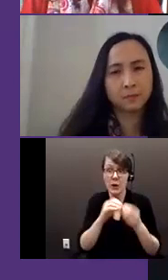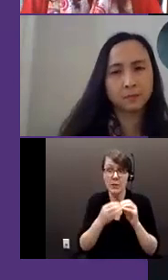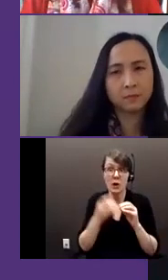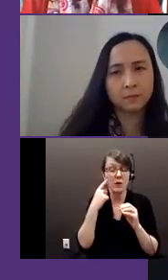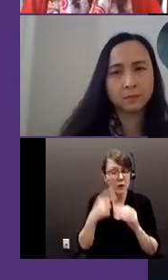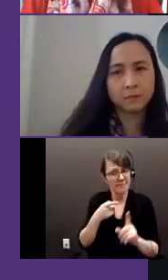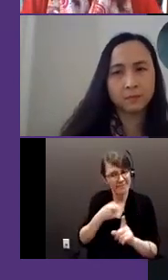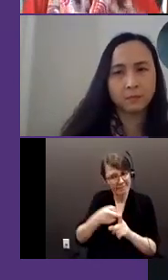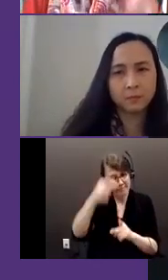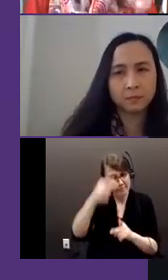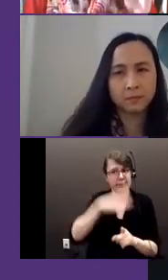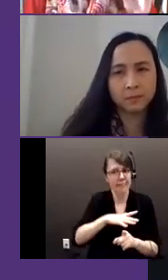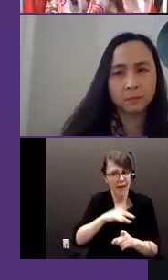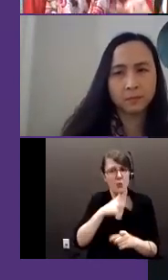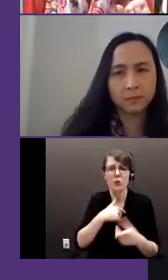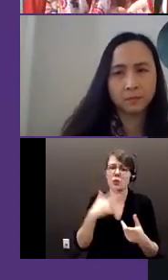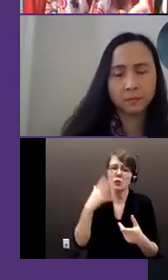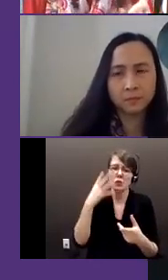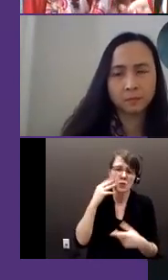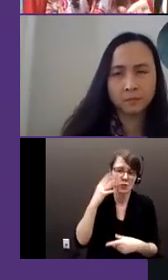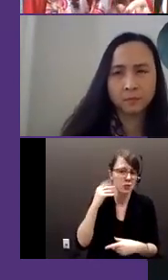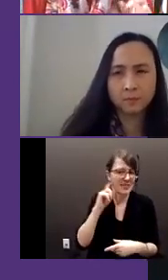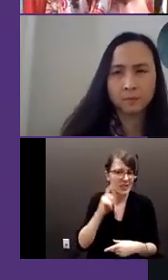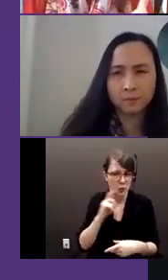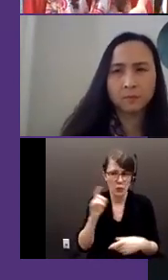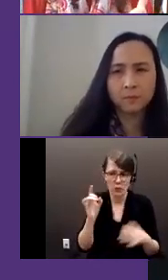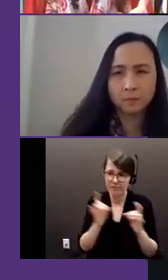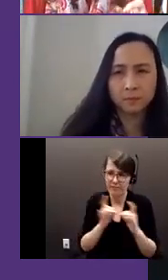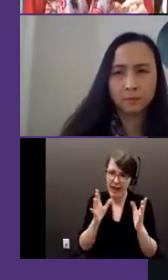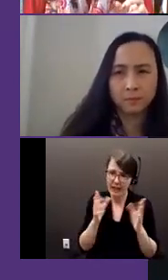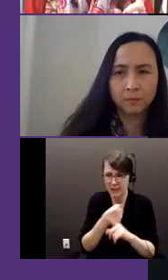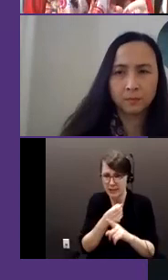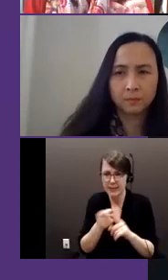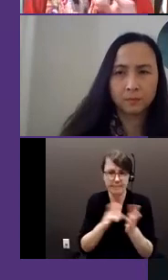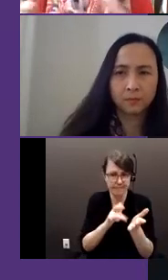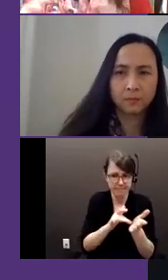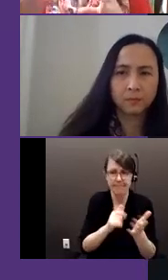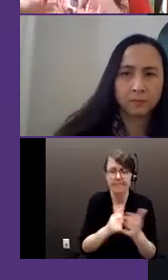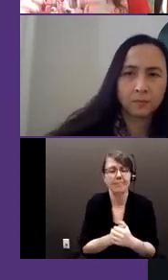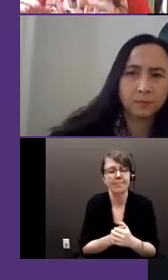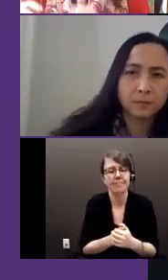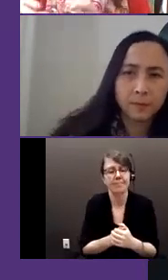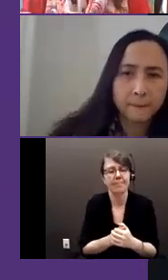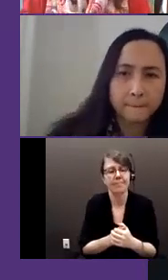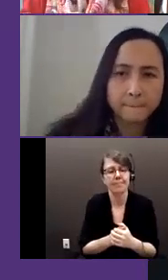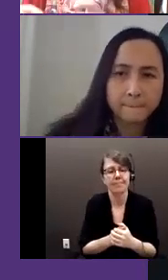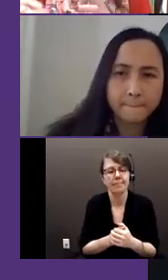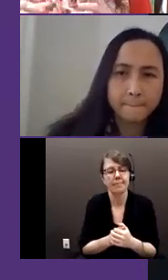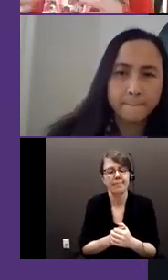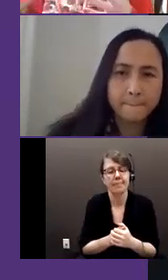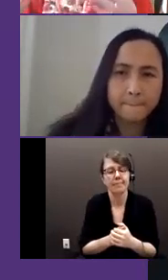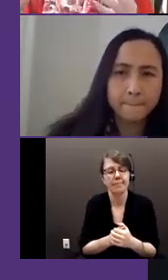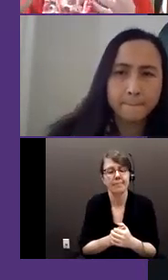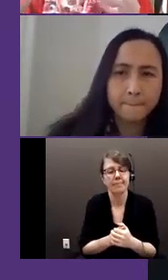experienced sexual violence. I think I should probably add very quickly that although we don't see men